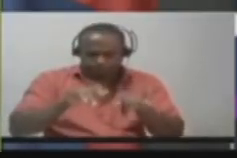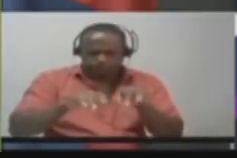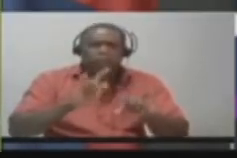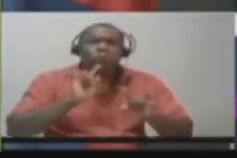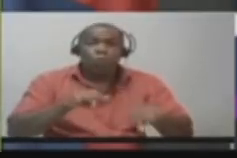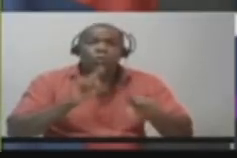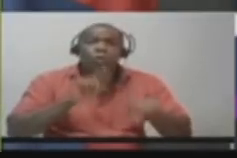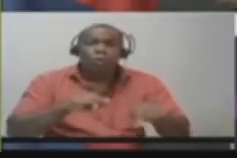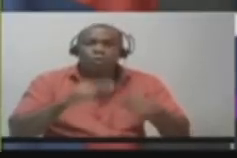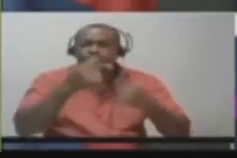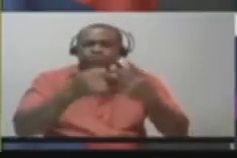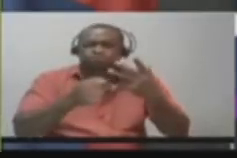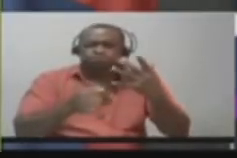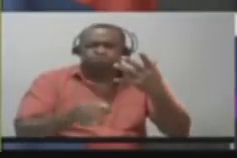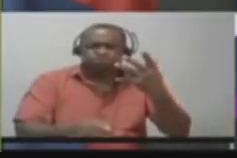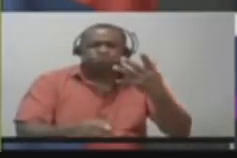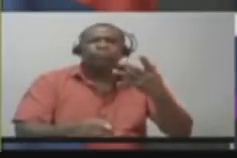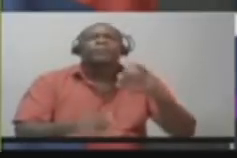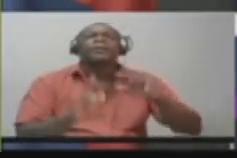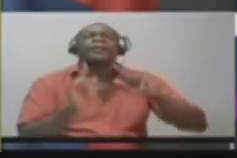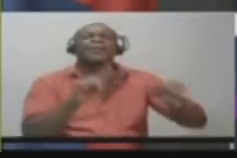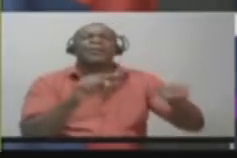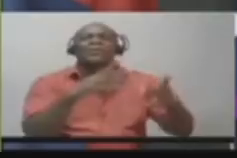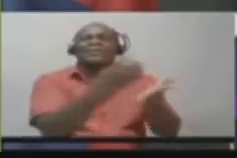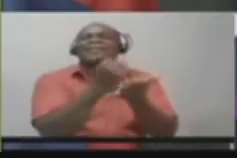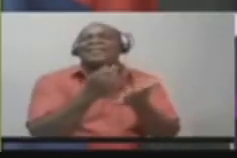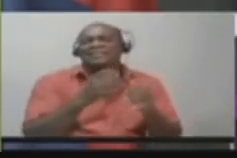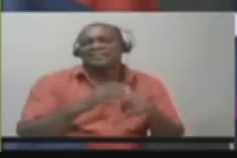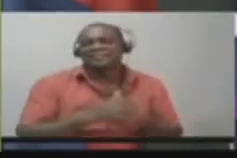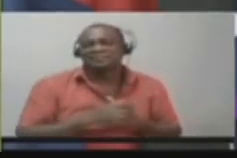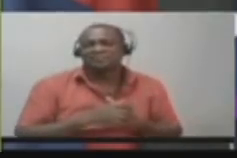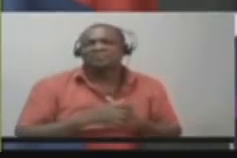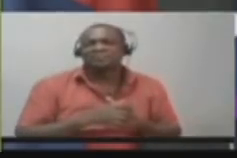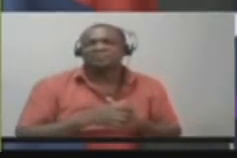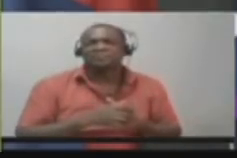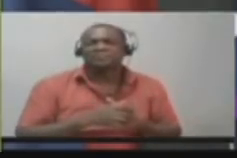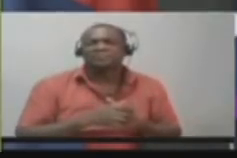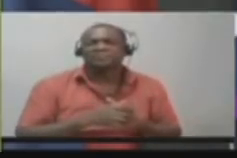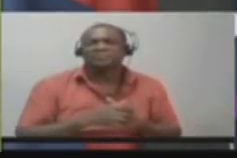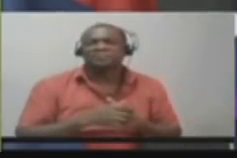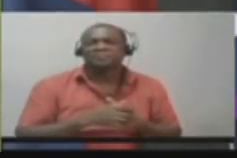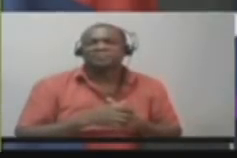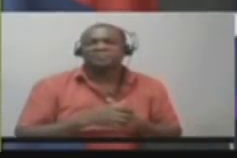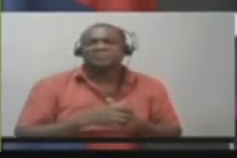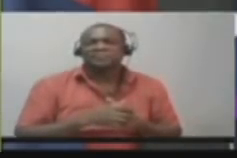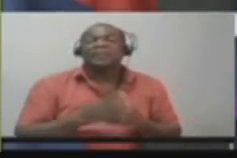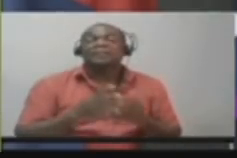means. Look at it till the end of the month, because I can tell you,